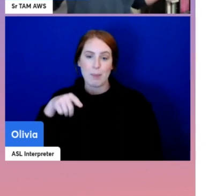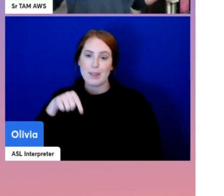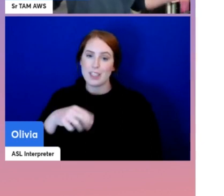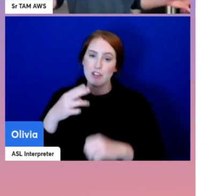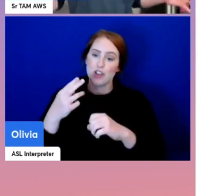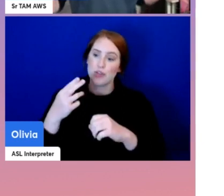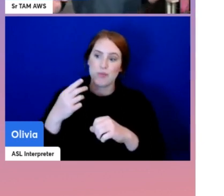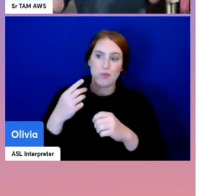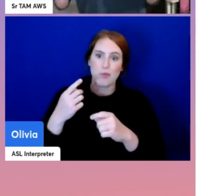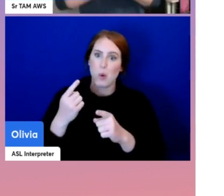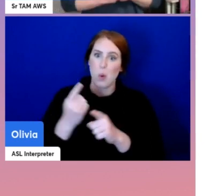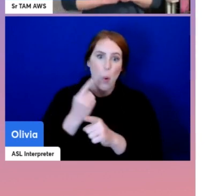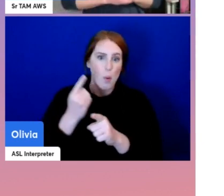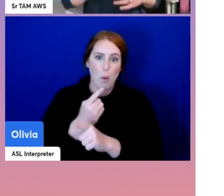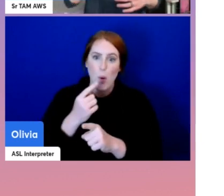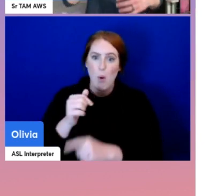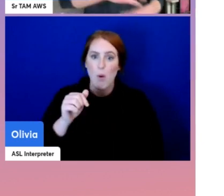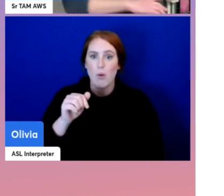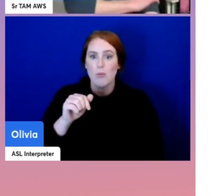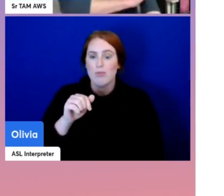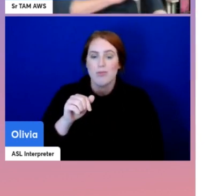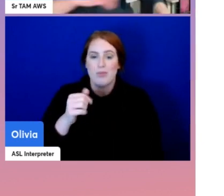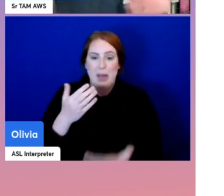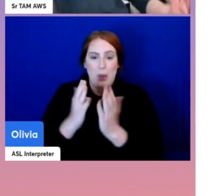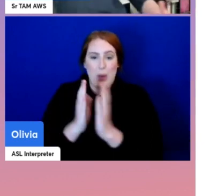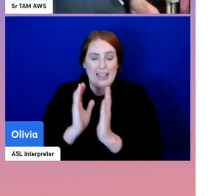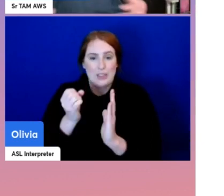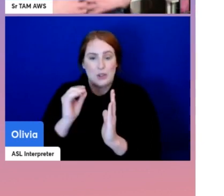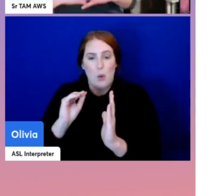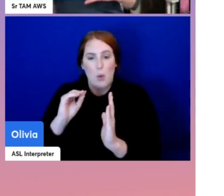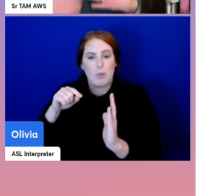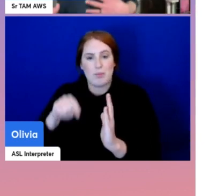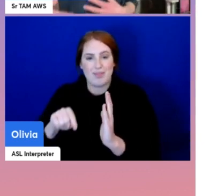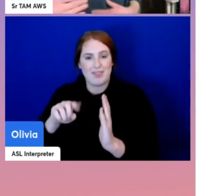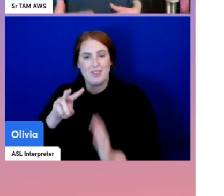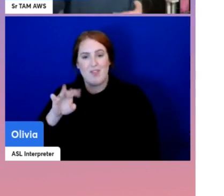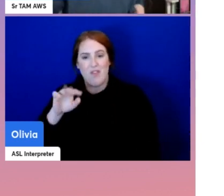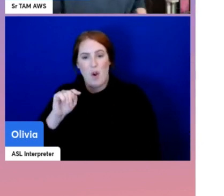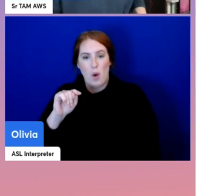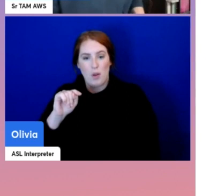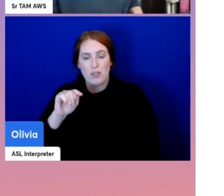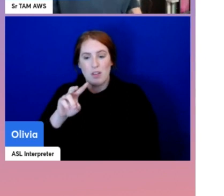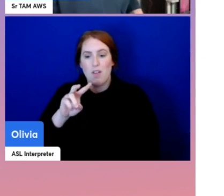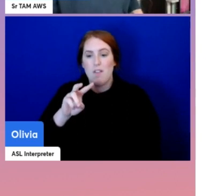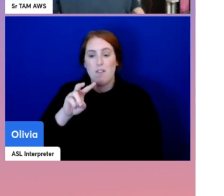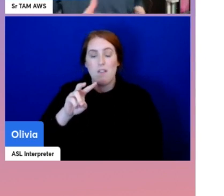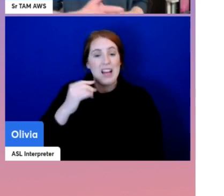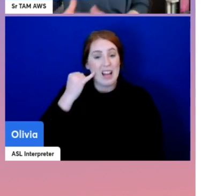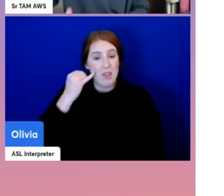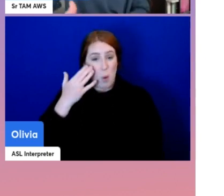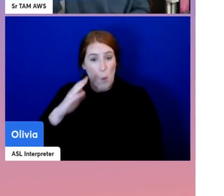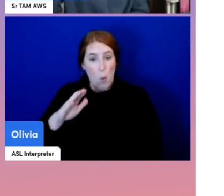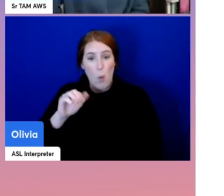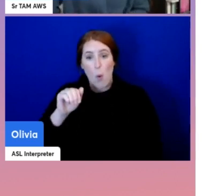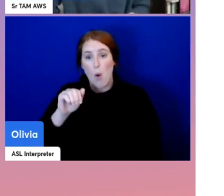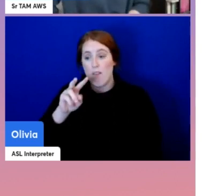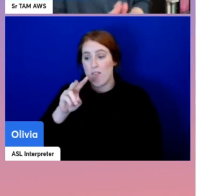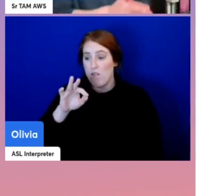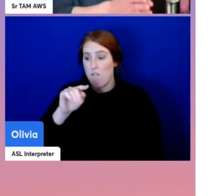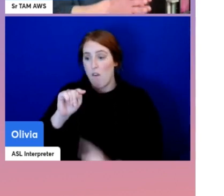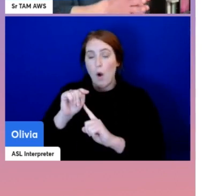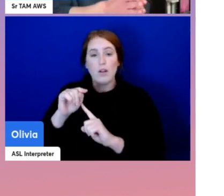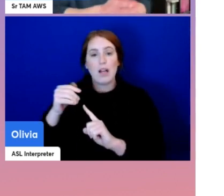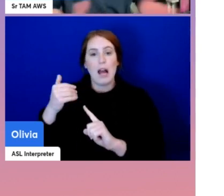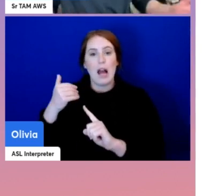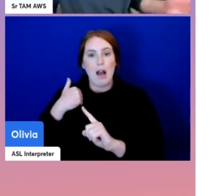all auditable at 100%. Vault, of course, if you're not already familiar, Vault offers a fantastic way to audit requests against Vault.